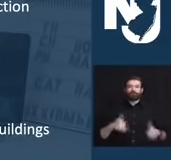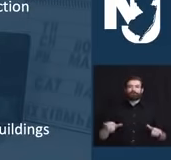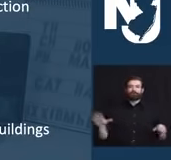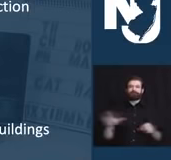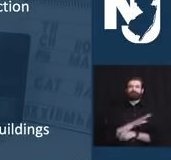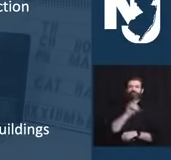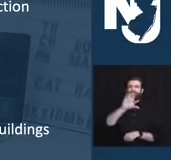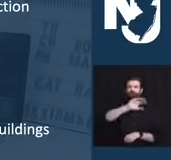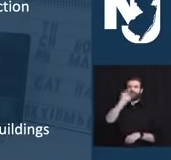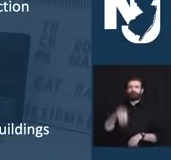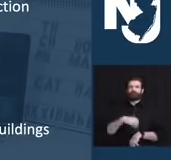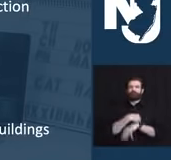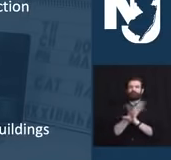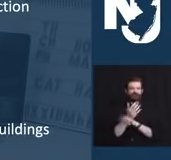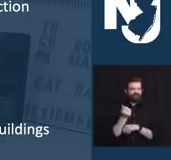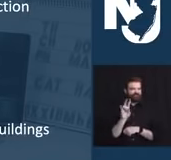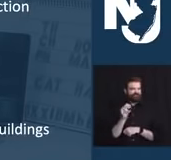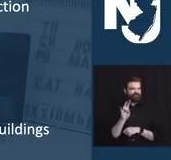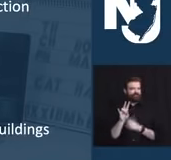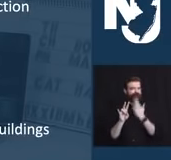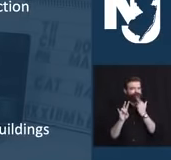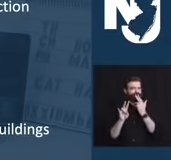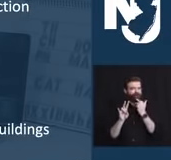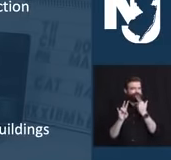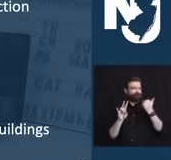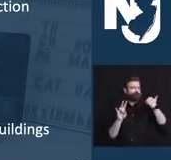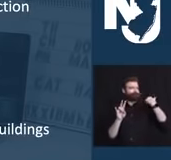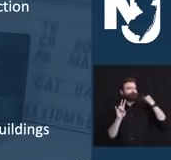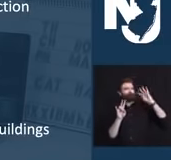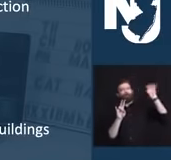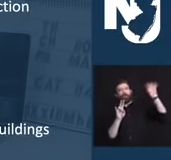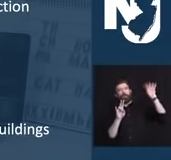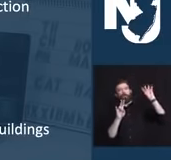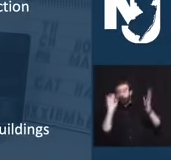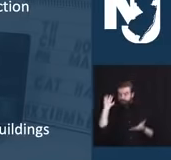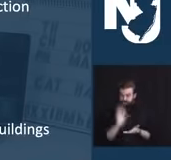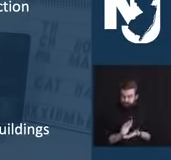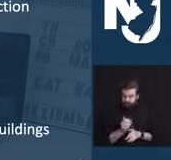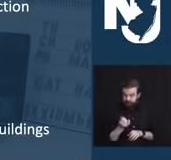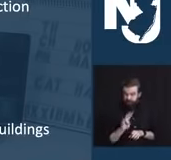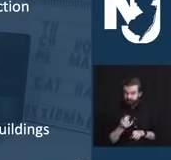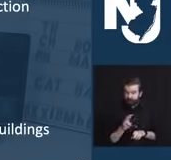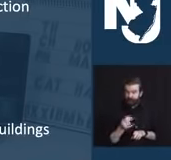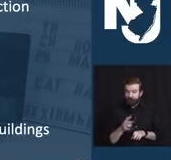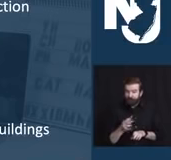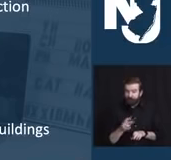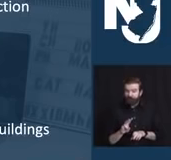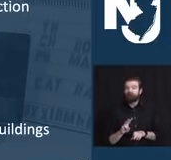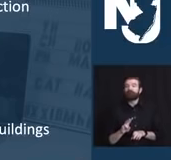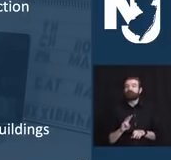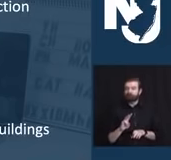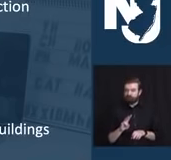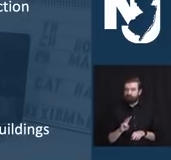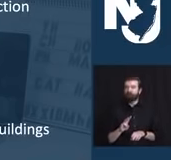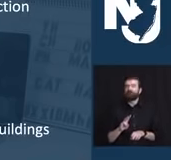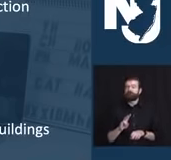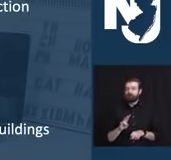from 47 last Monday. And the number of students this impact has had decreased